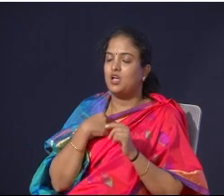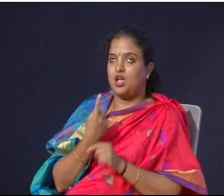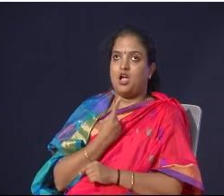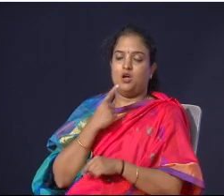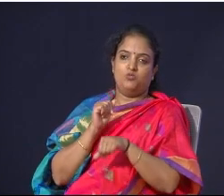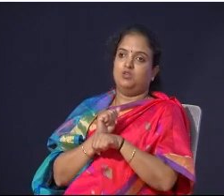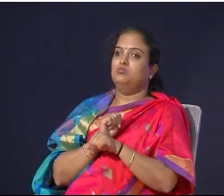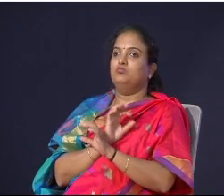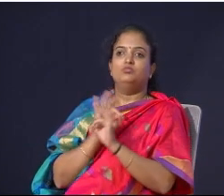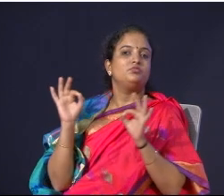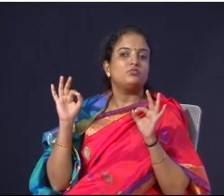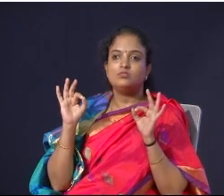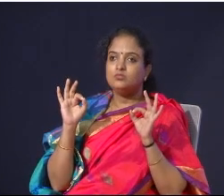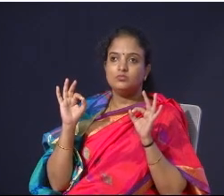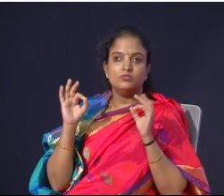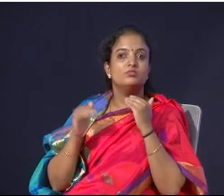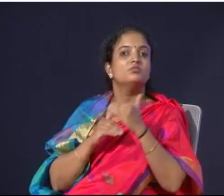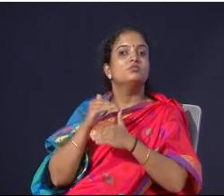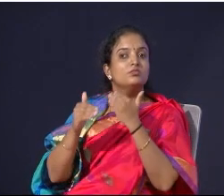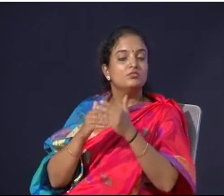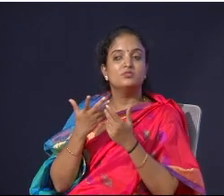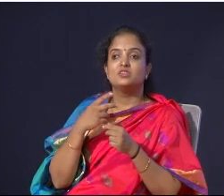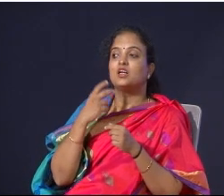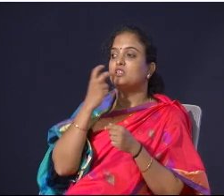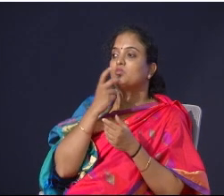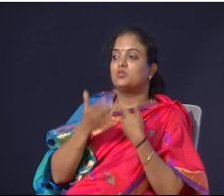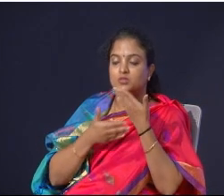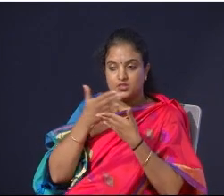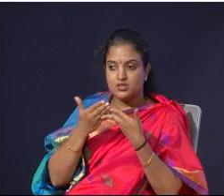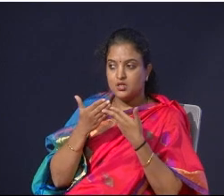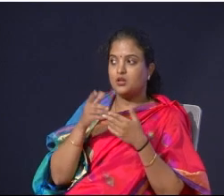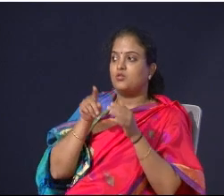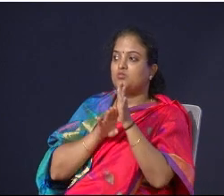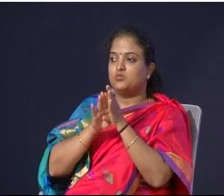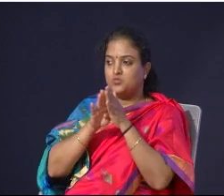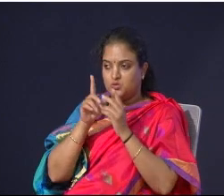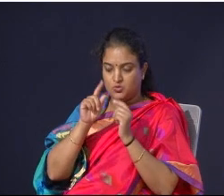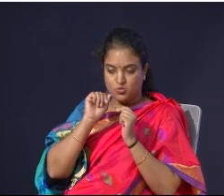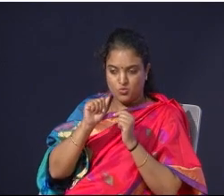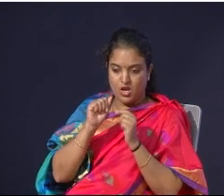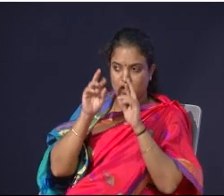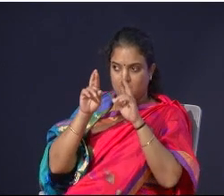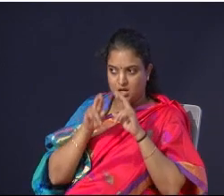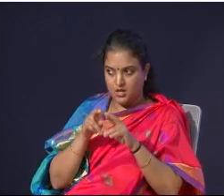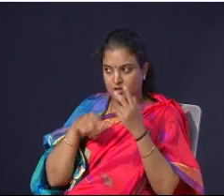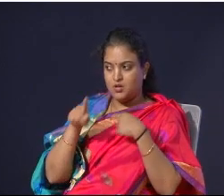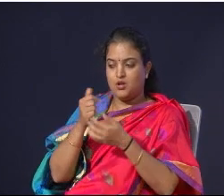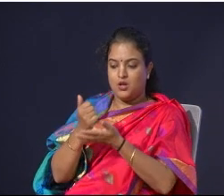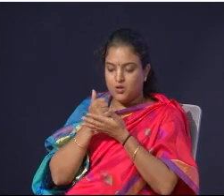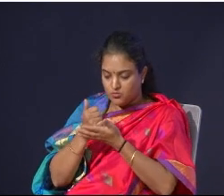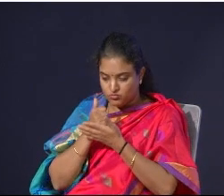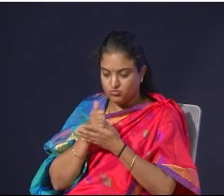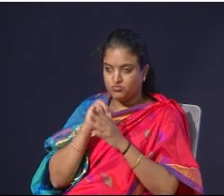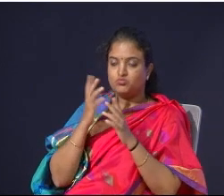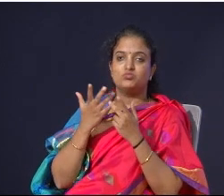work. I have to have an occupational therapist, a speech therapist, a developmental pediatrician's report, a neurologist report, which will help us, the